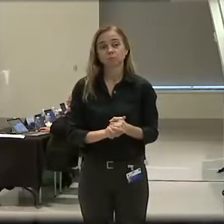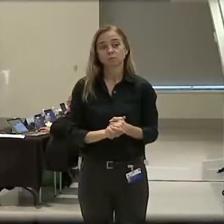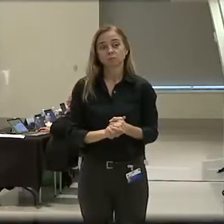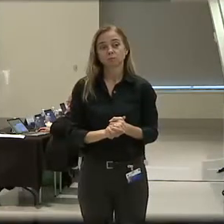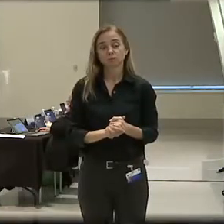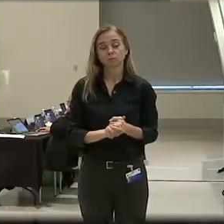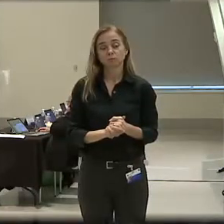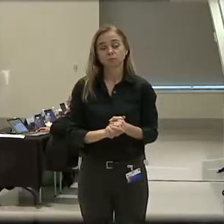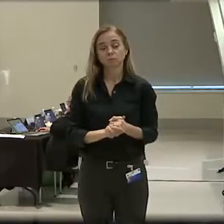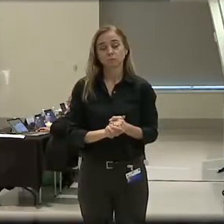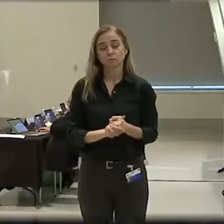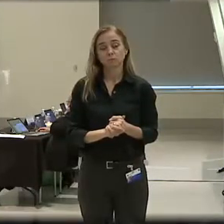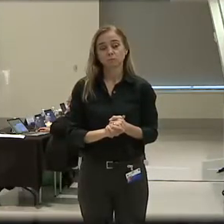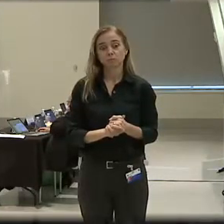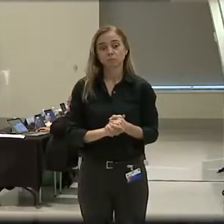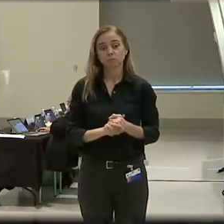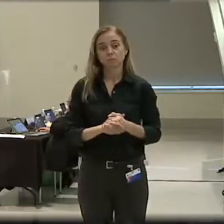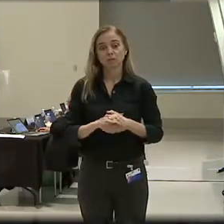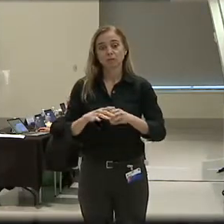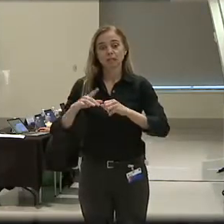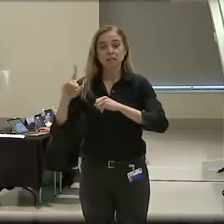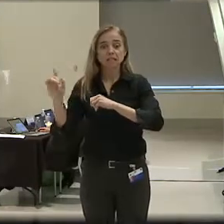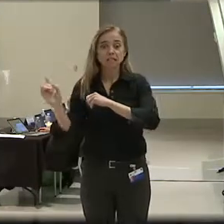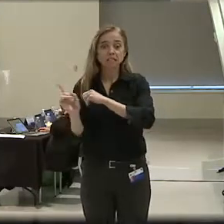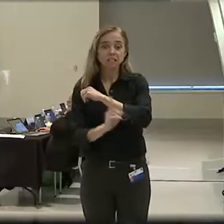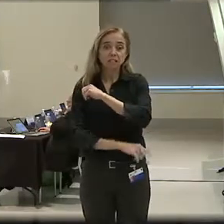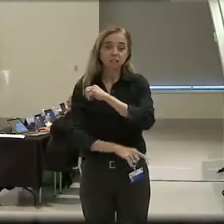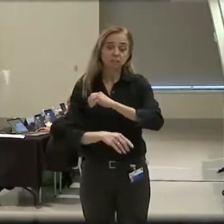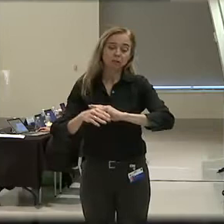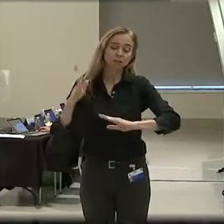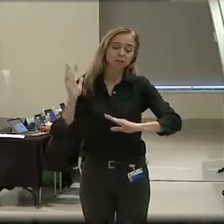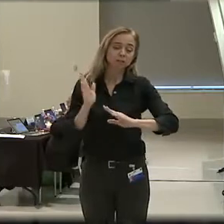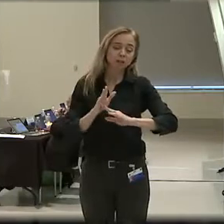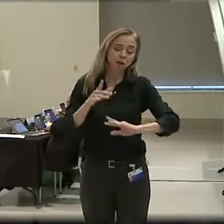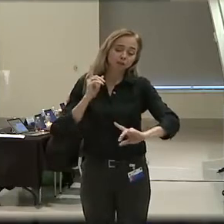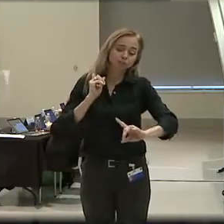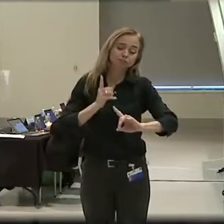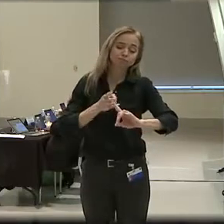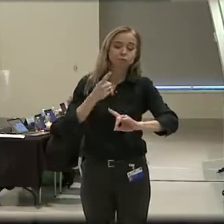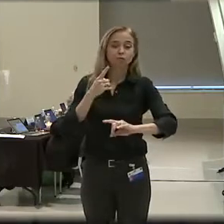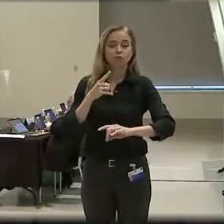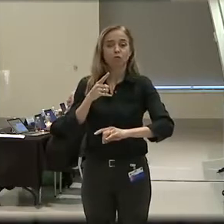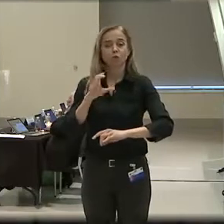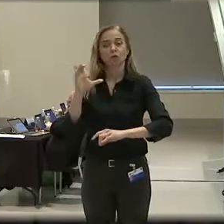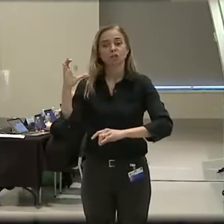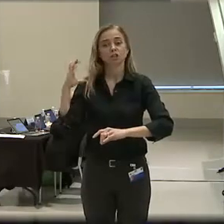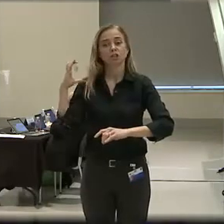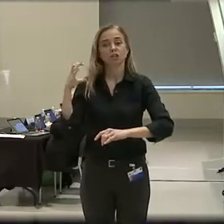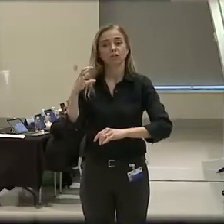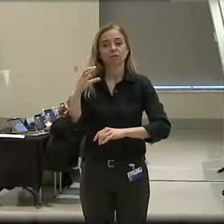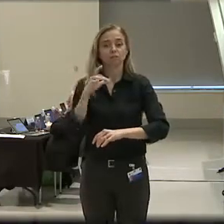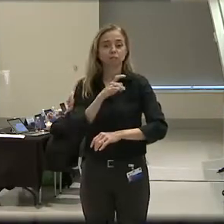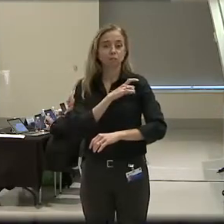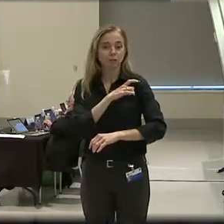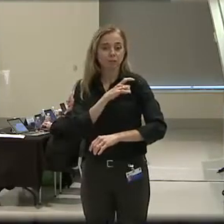is the sole purview of the chief of police. So while the police commission